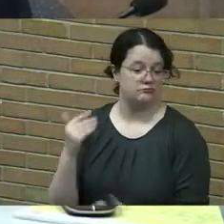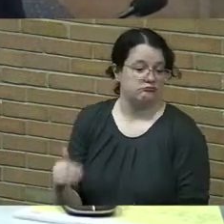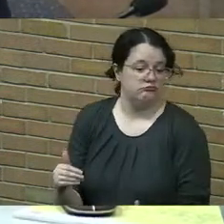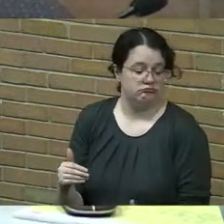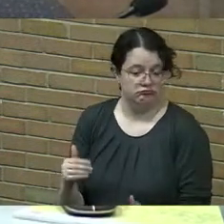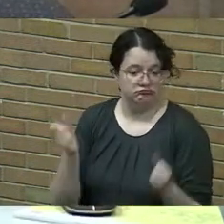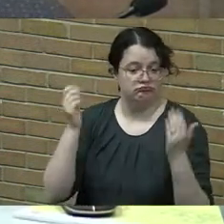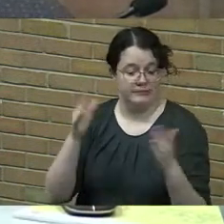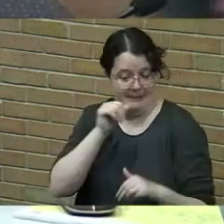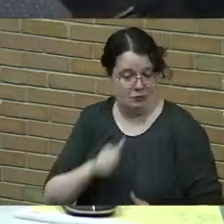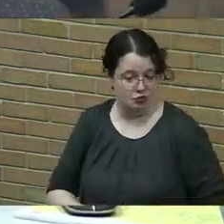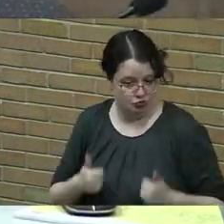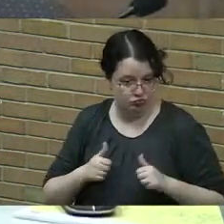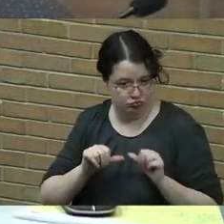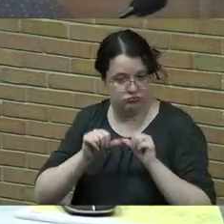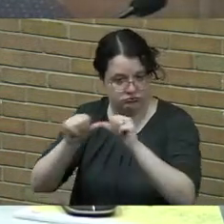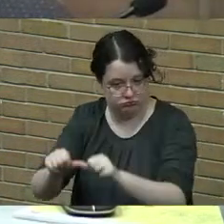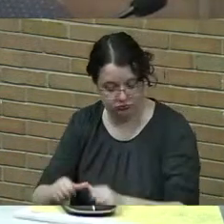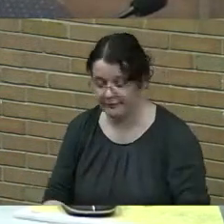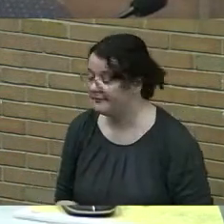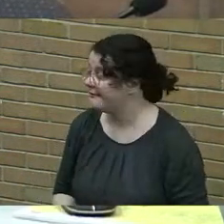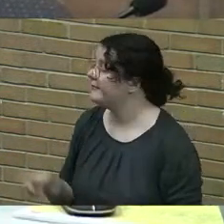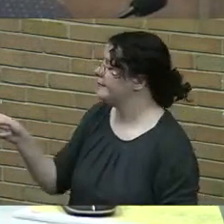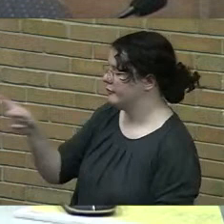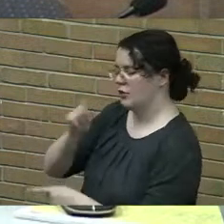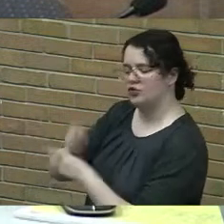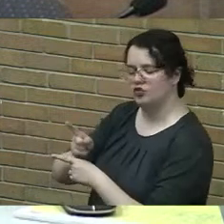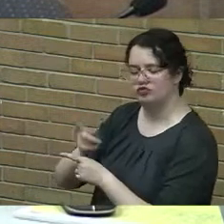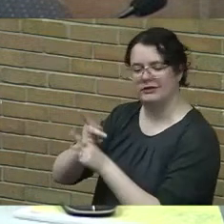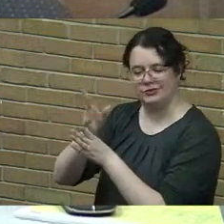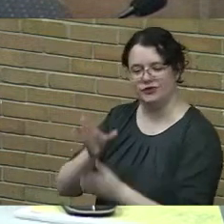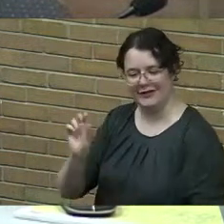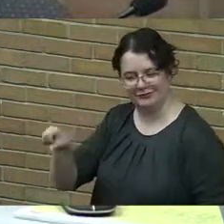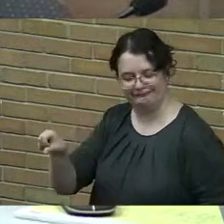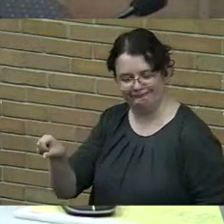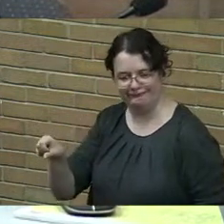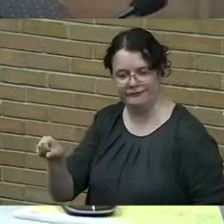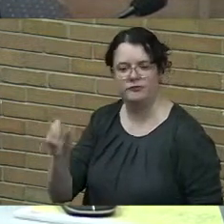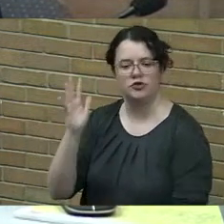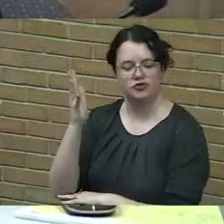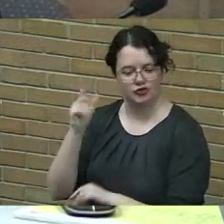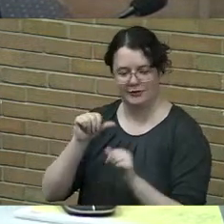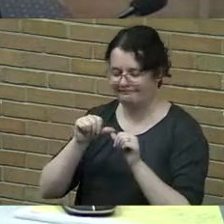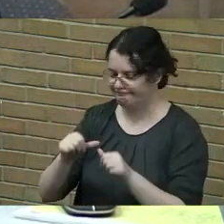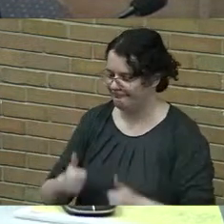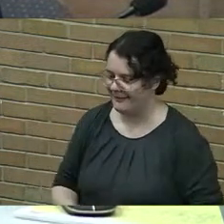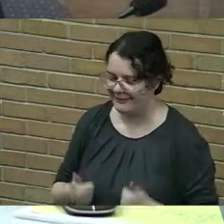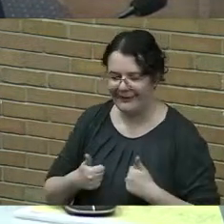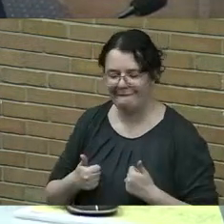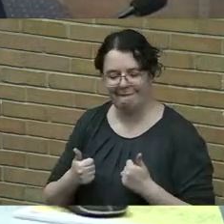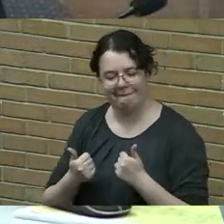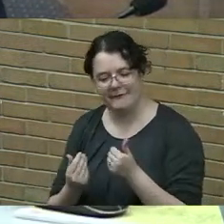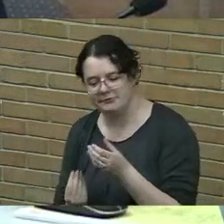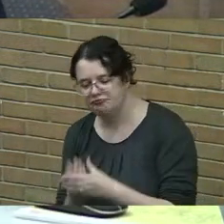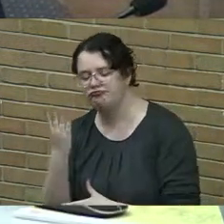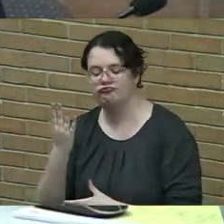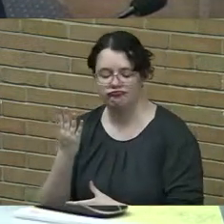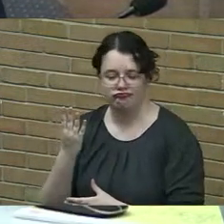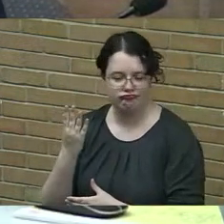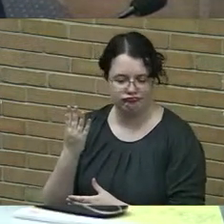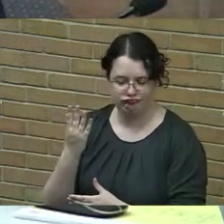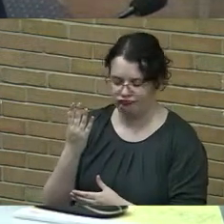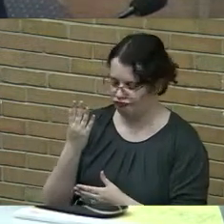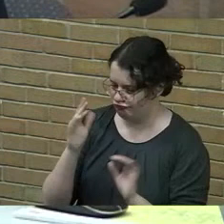rate. That is correct, Supervisor. The trees continue to live and thrive as they were, and